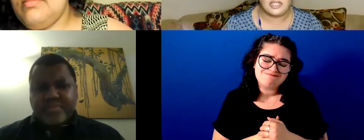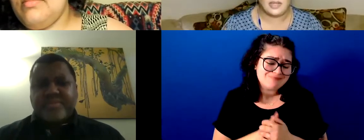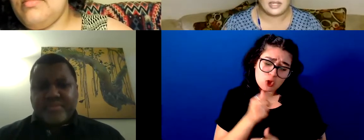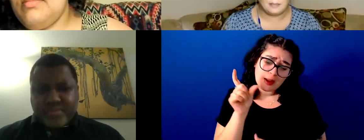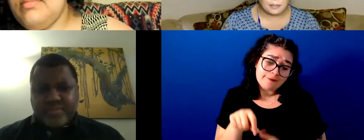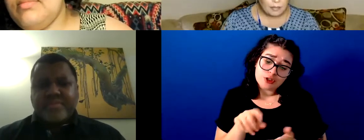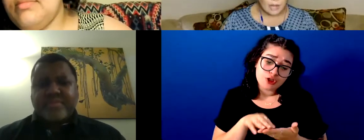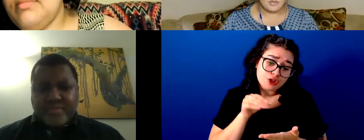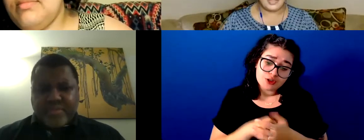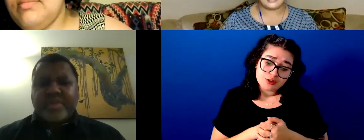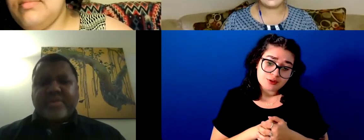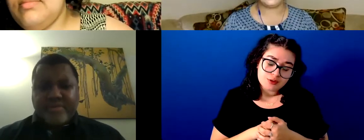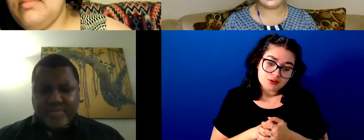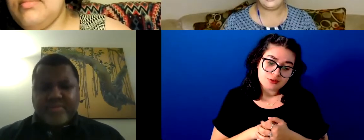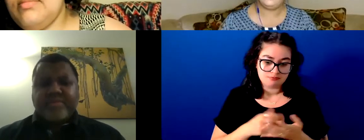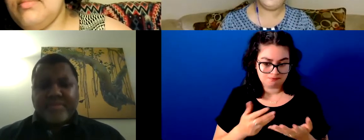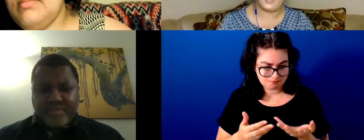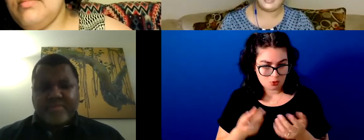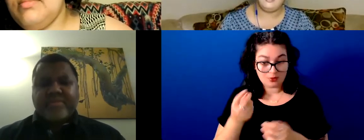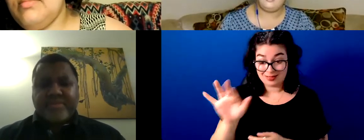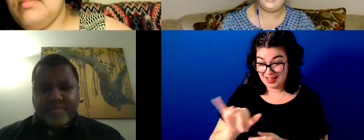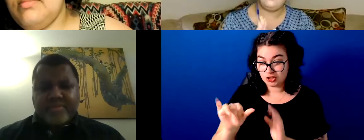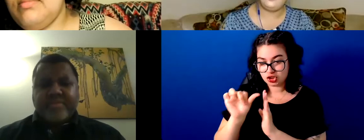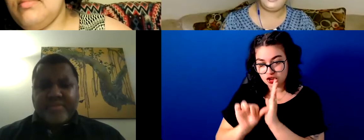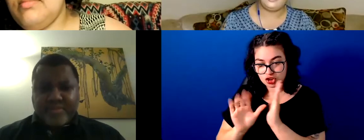do it. It would be like a surgeon saying, you know what,